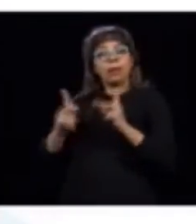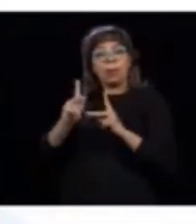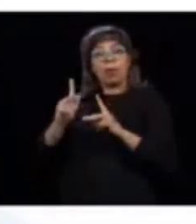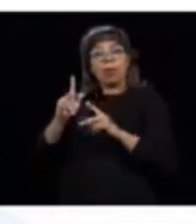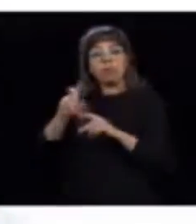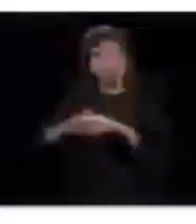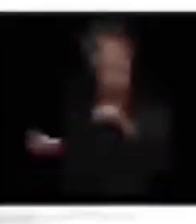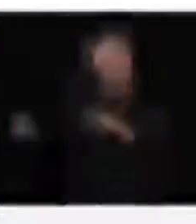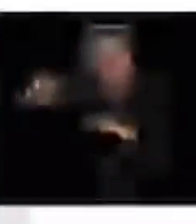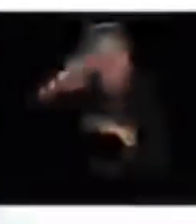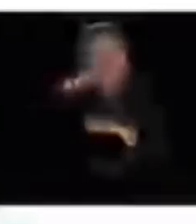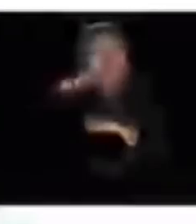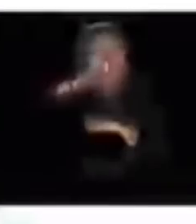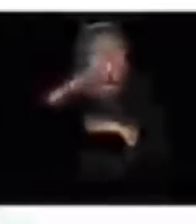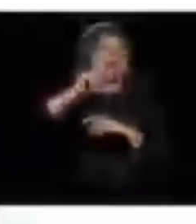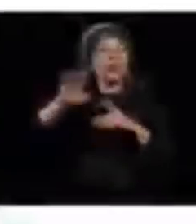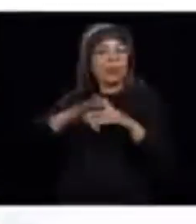travel.